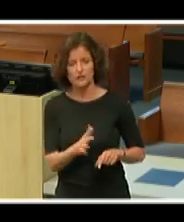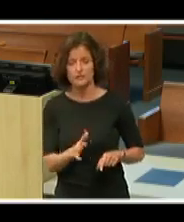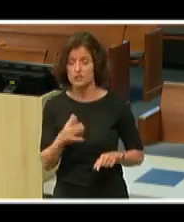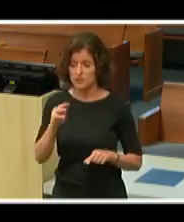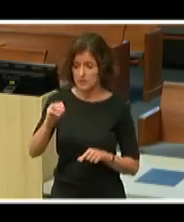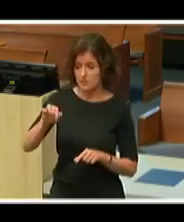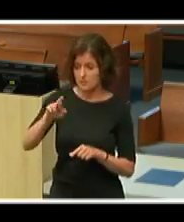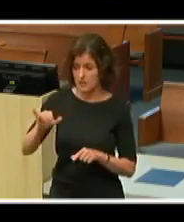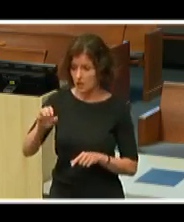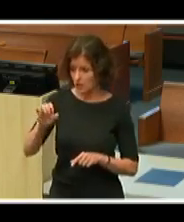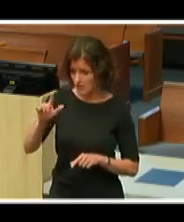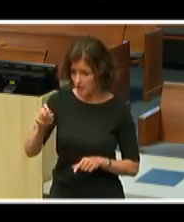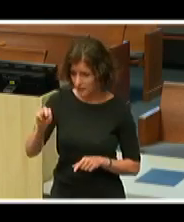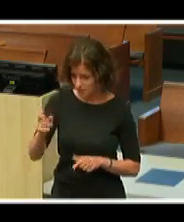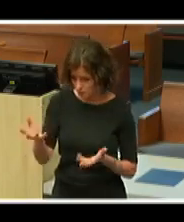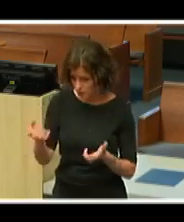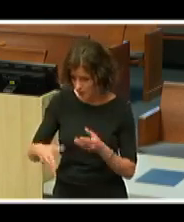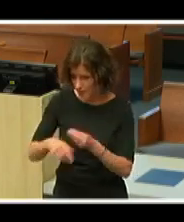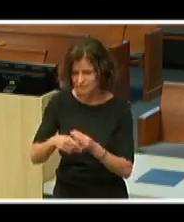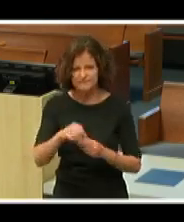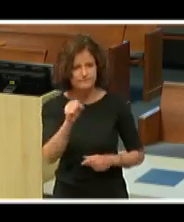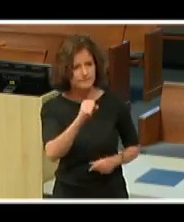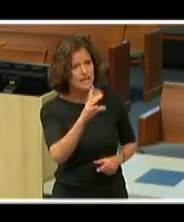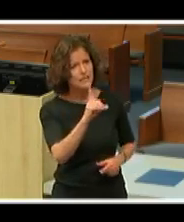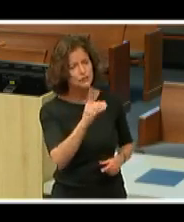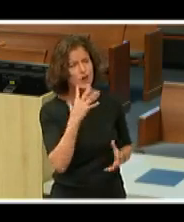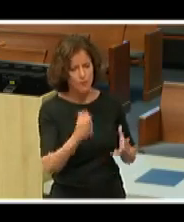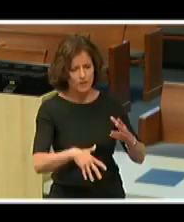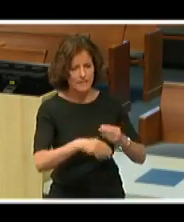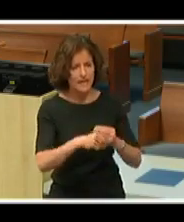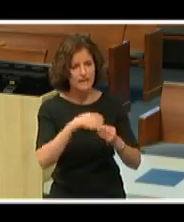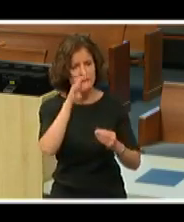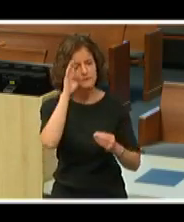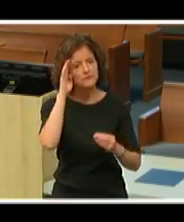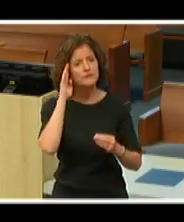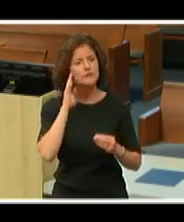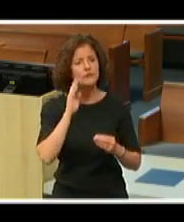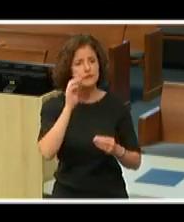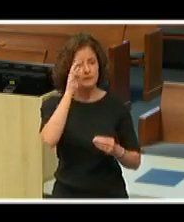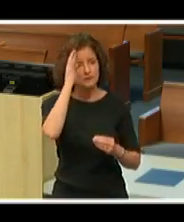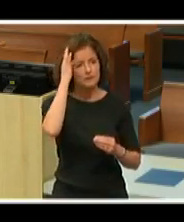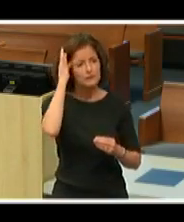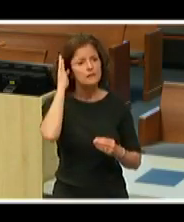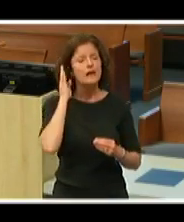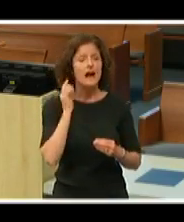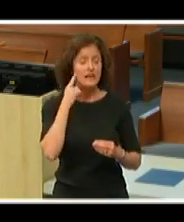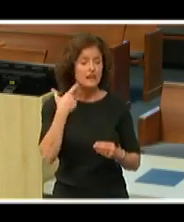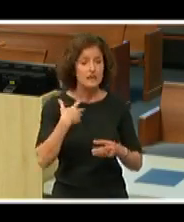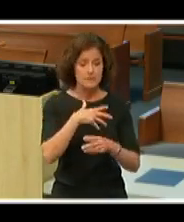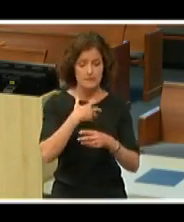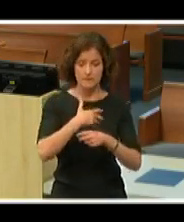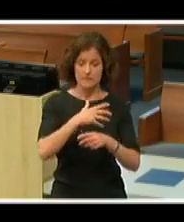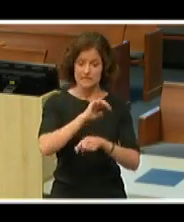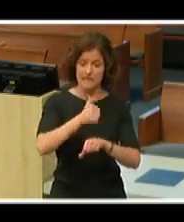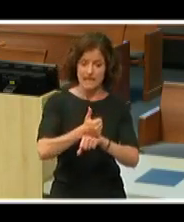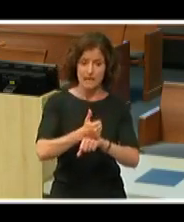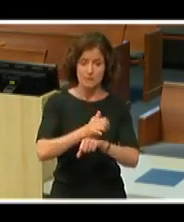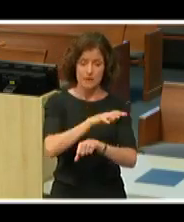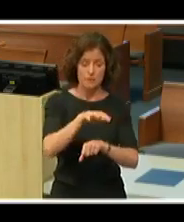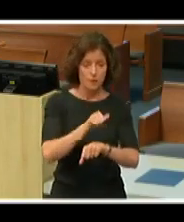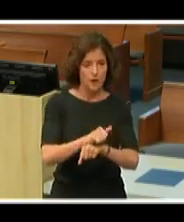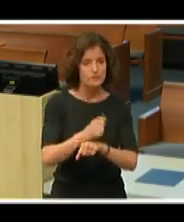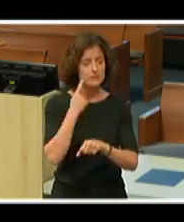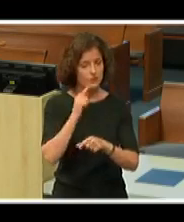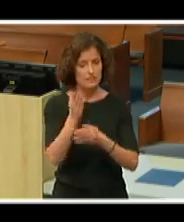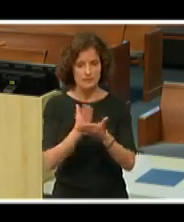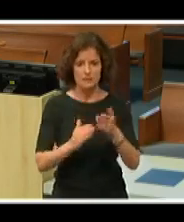you wanted to say something? Yeah, I just wanted to add that I do think that making appointments for some of these businesses is the way to go. You know,